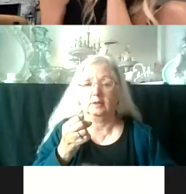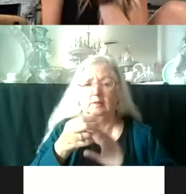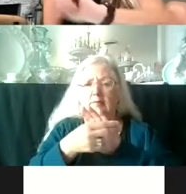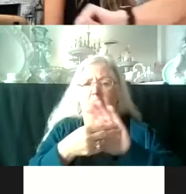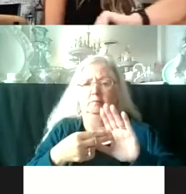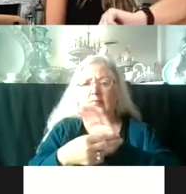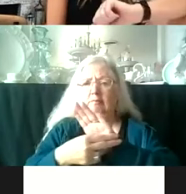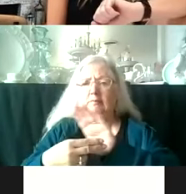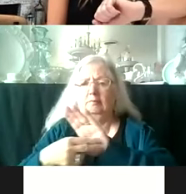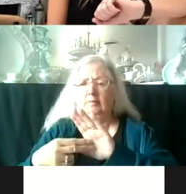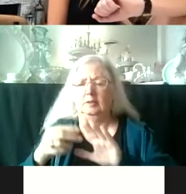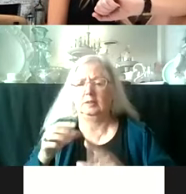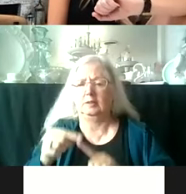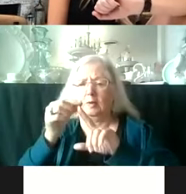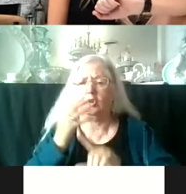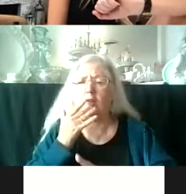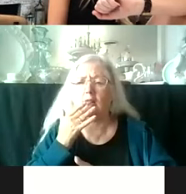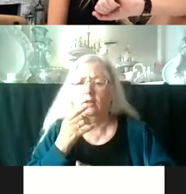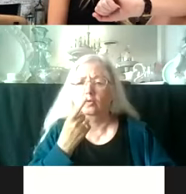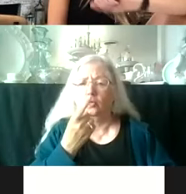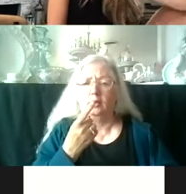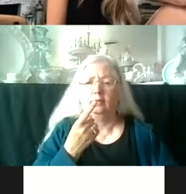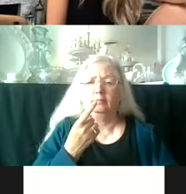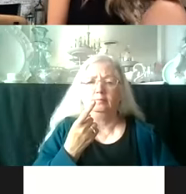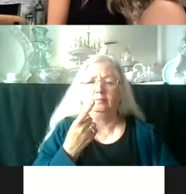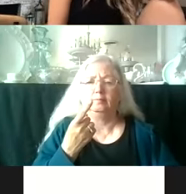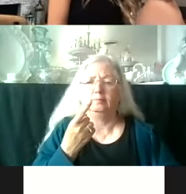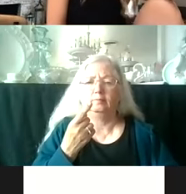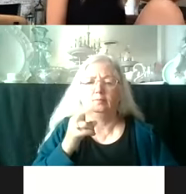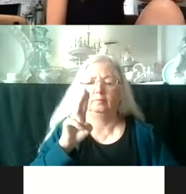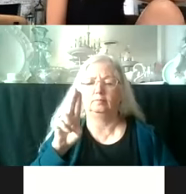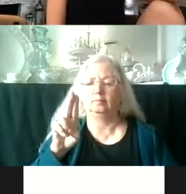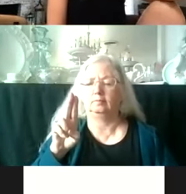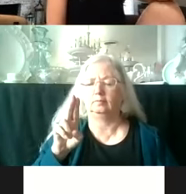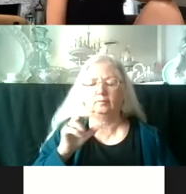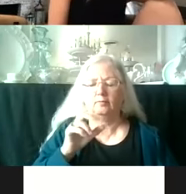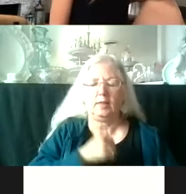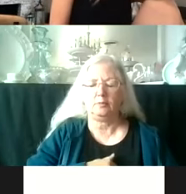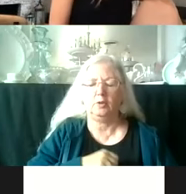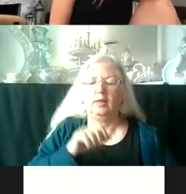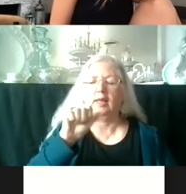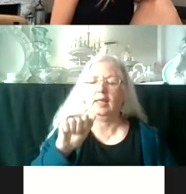special colors. One of those happens to be AUG.